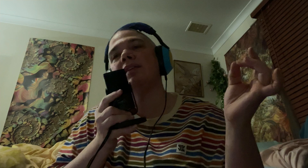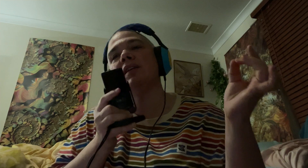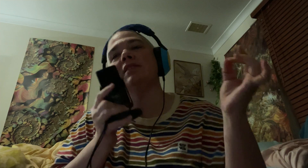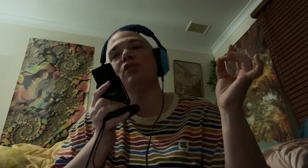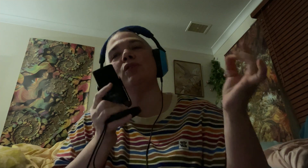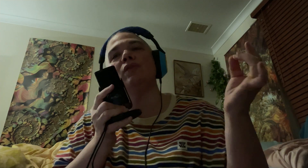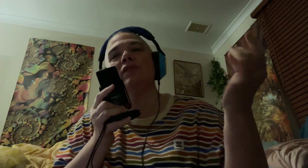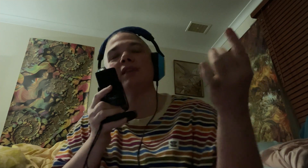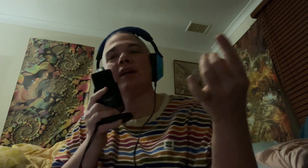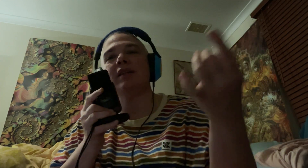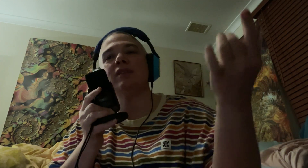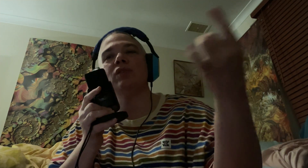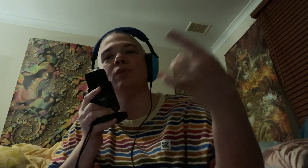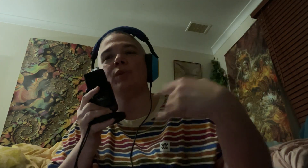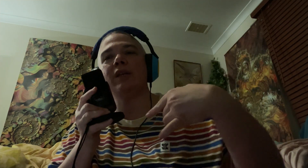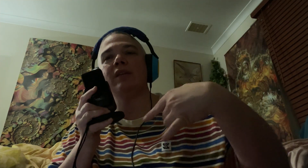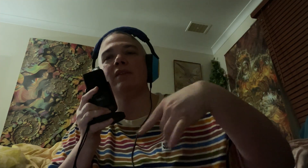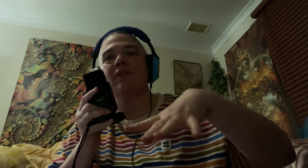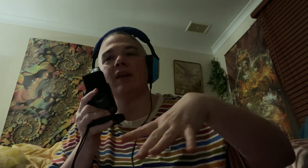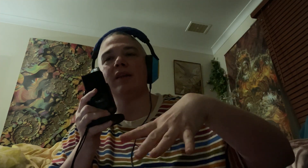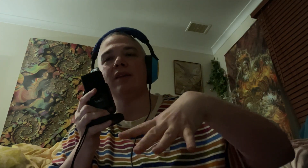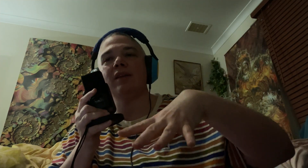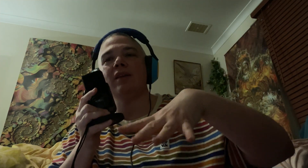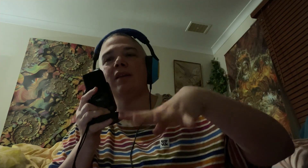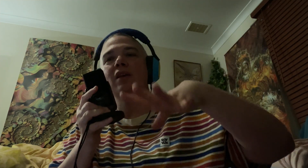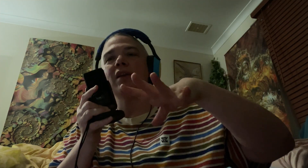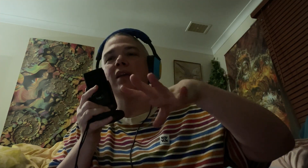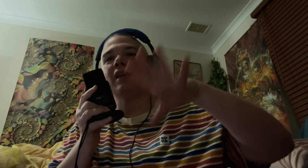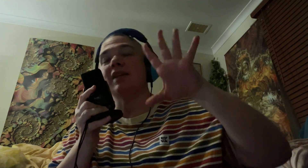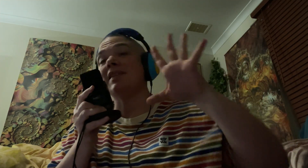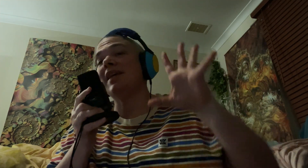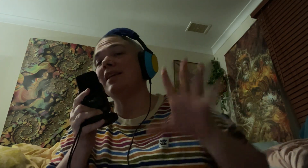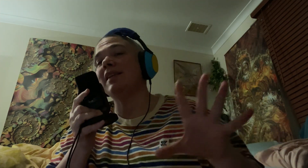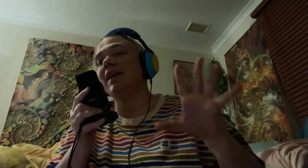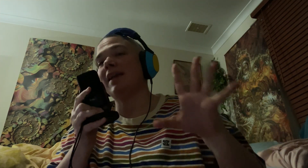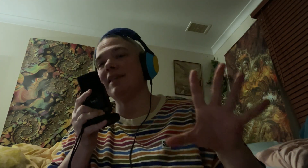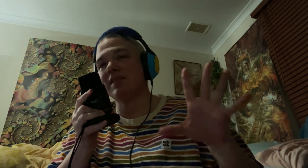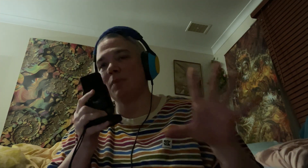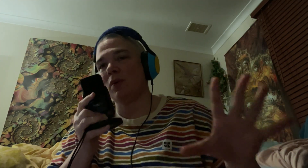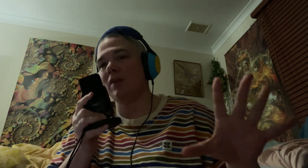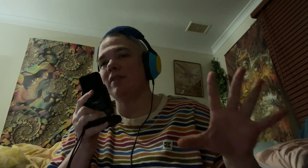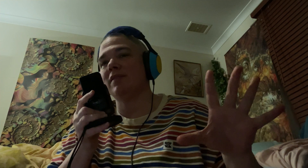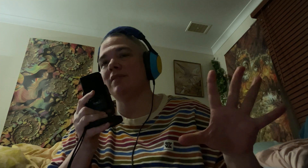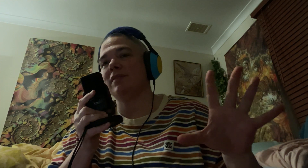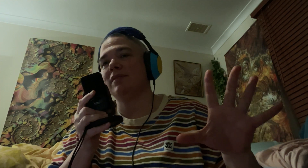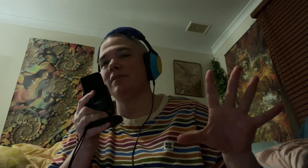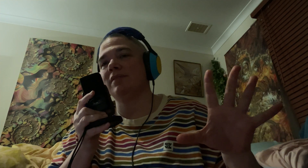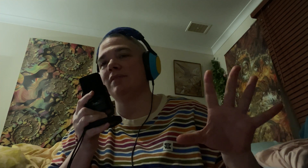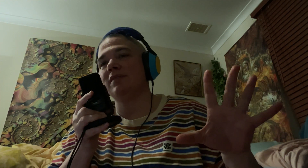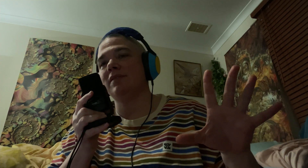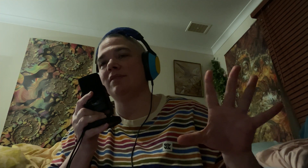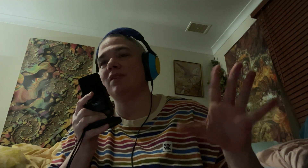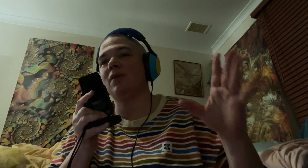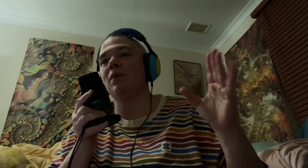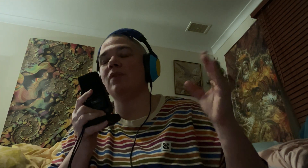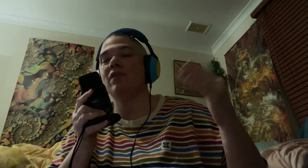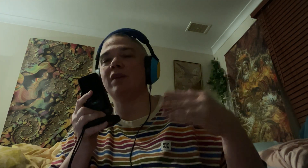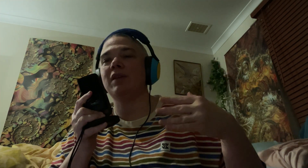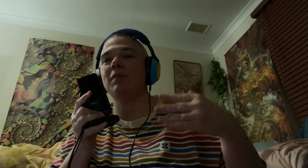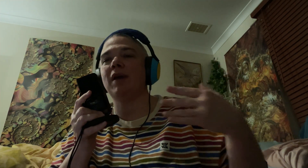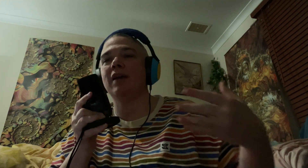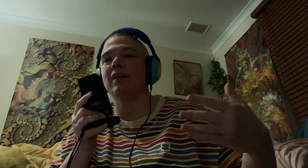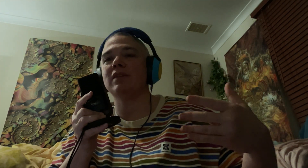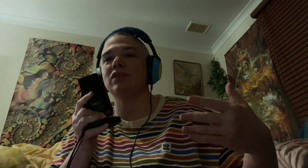you've done is you've decided to redefine it as an NDIS support. So